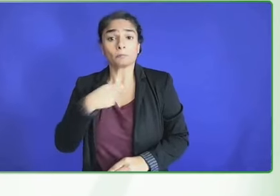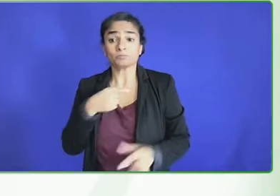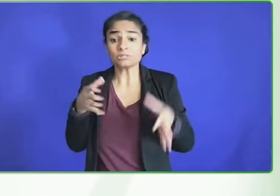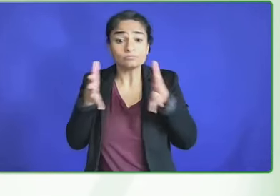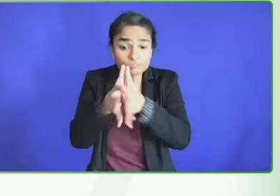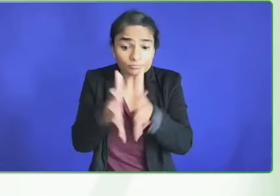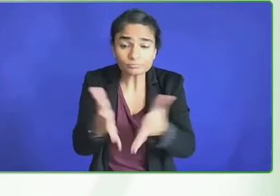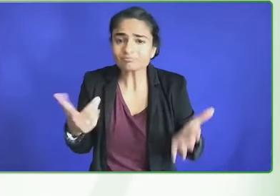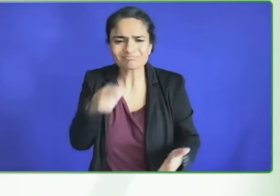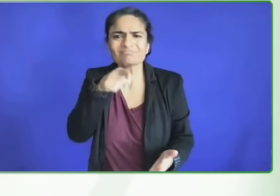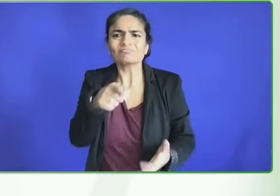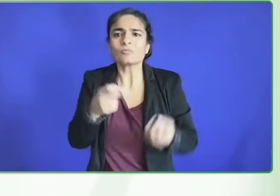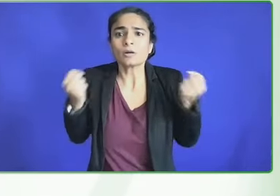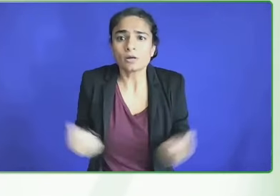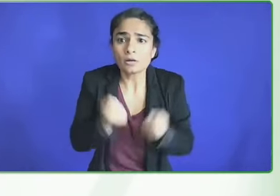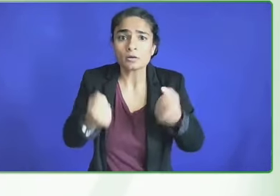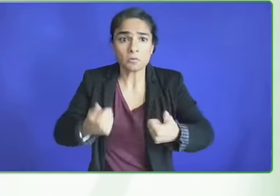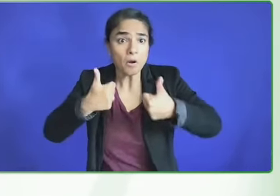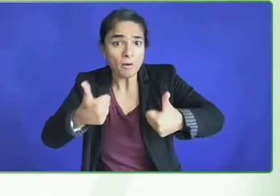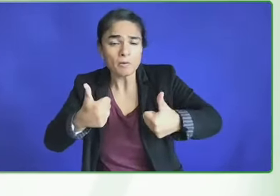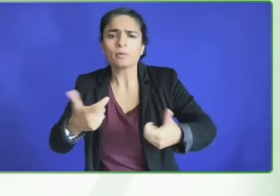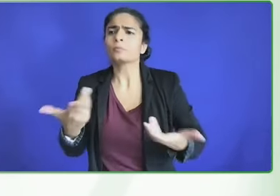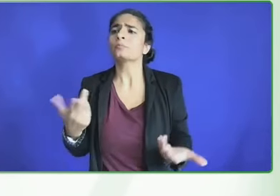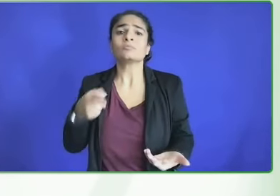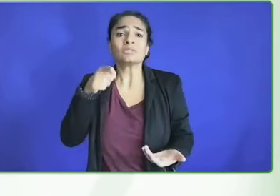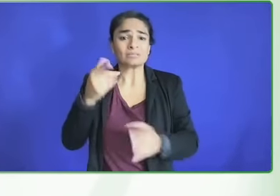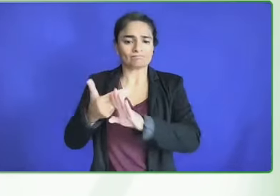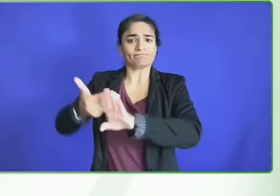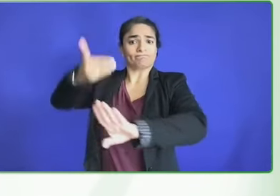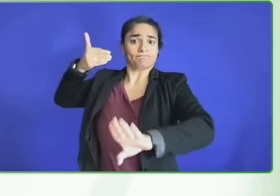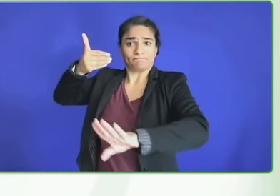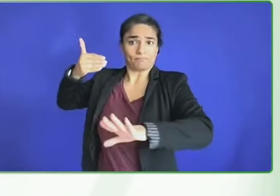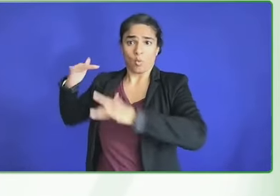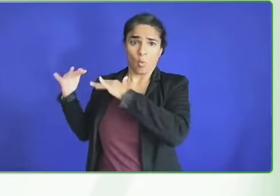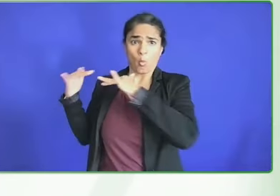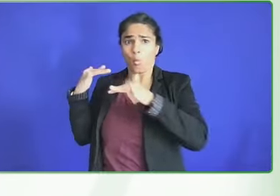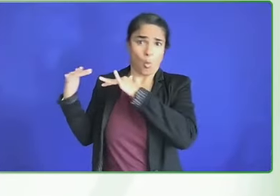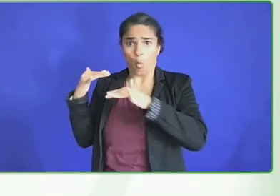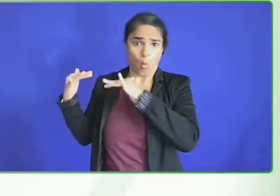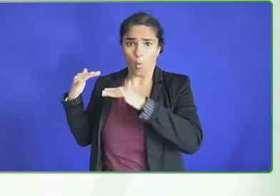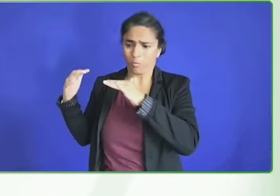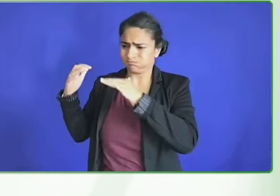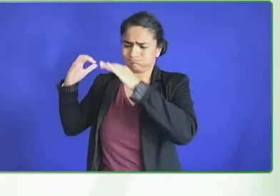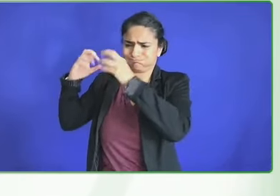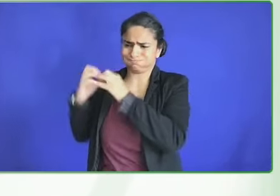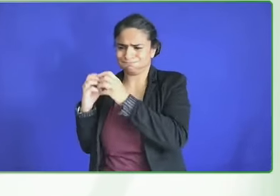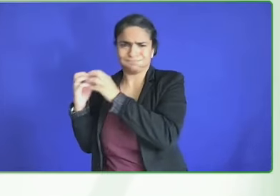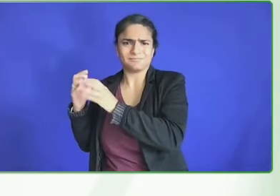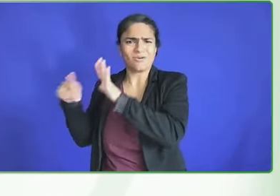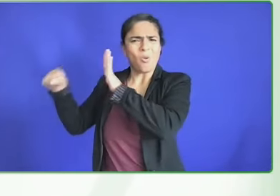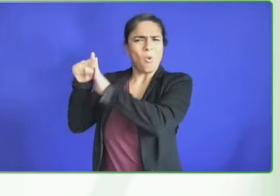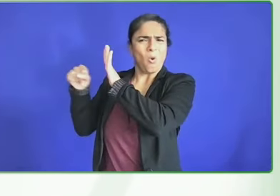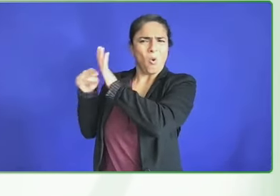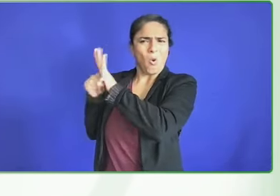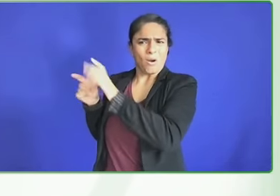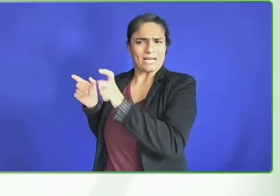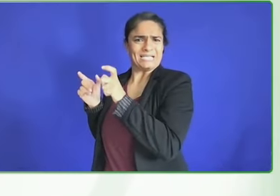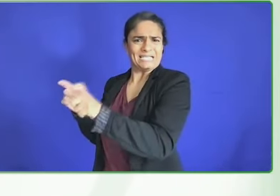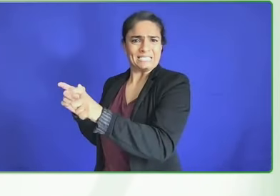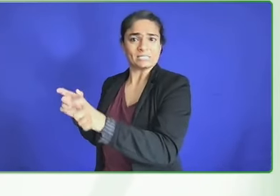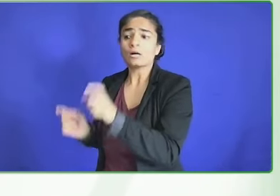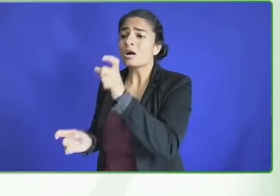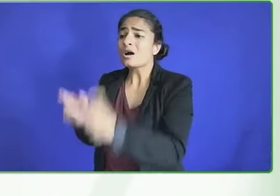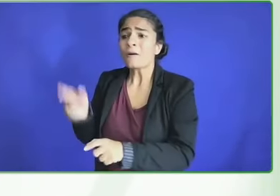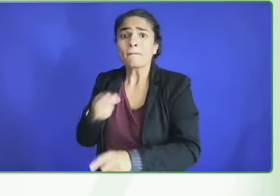context, are deemed to lack capacity in all contexts. When I say that the new legislation will move towards a better